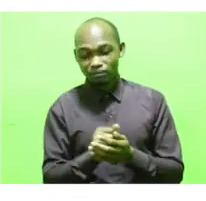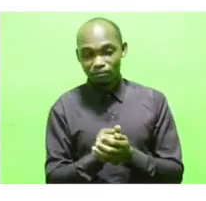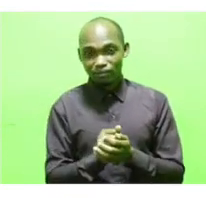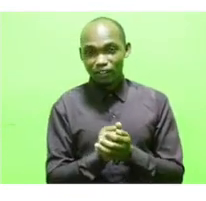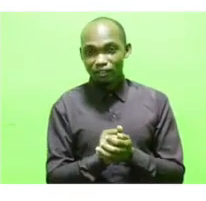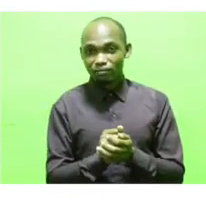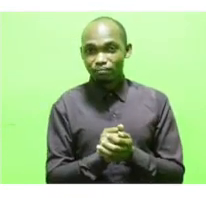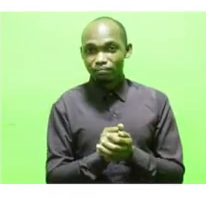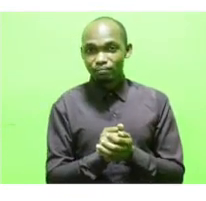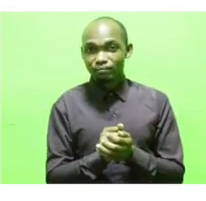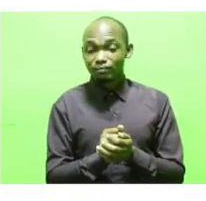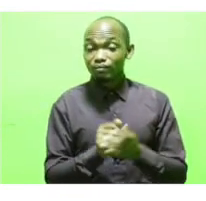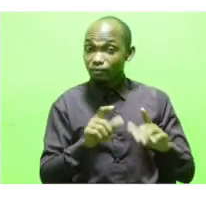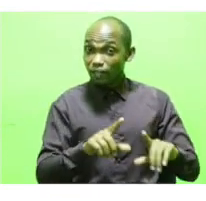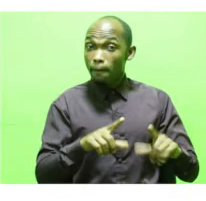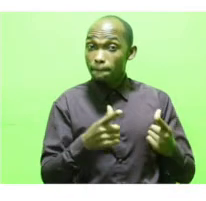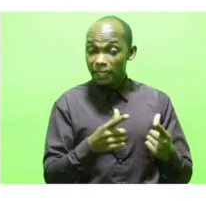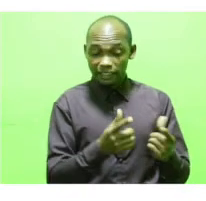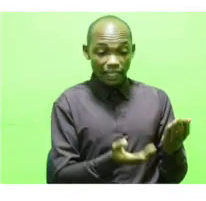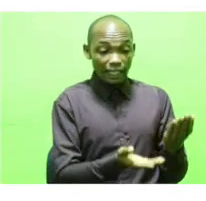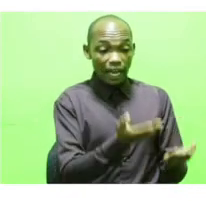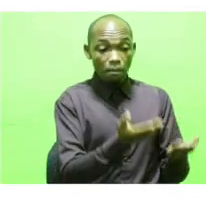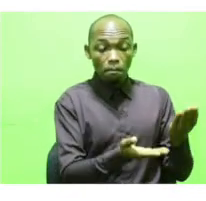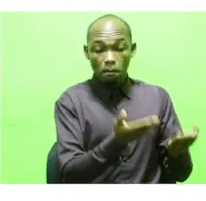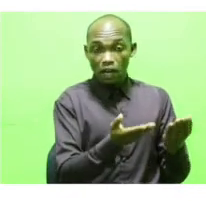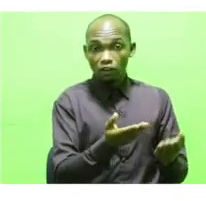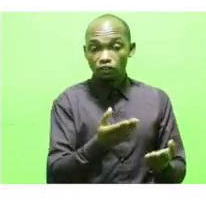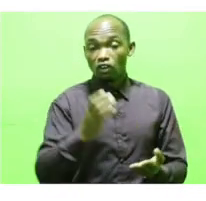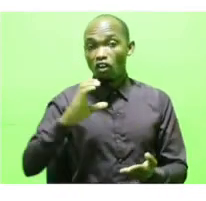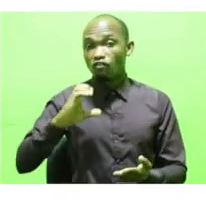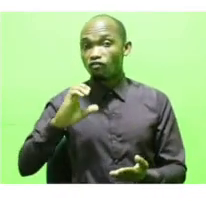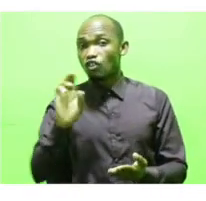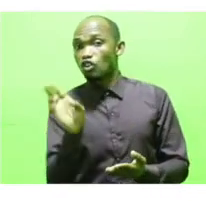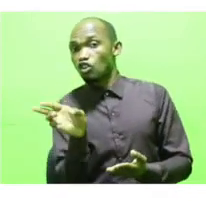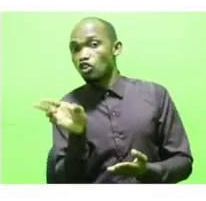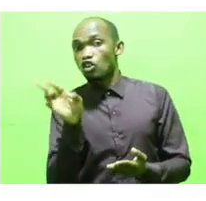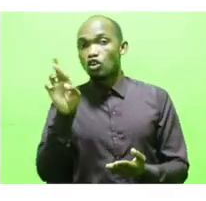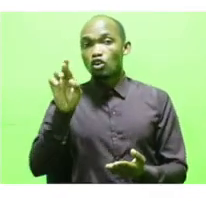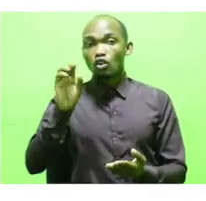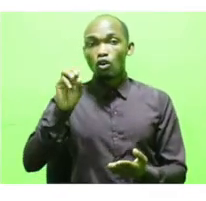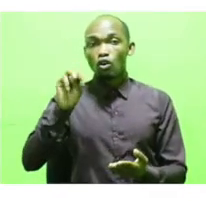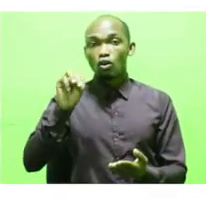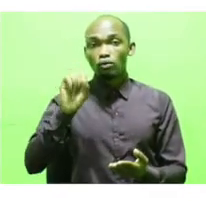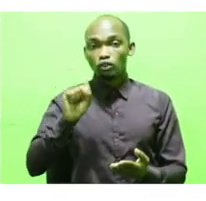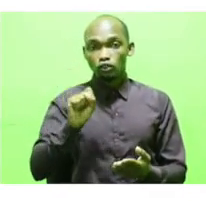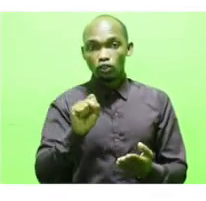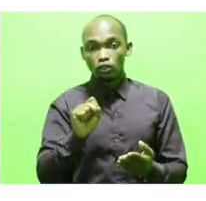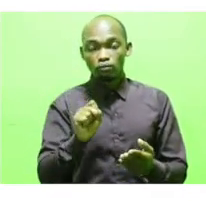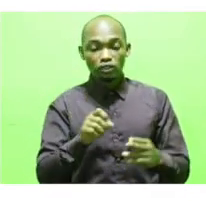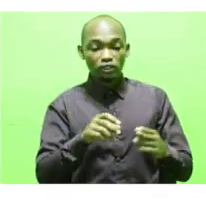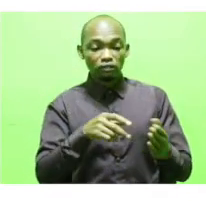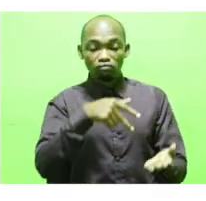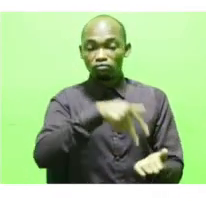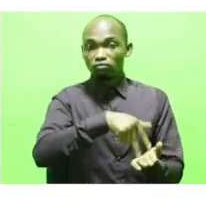number, but the amount of chromosomes remains the same as the parent